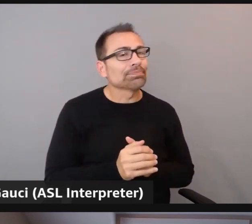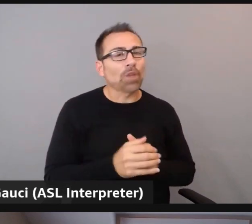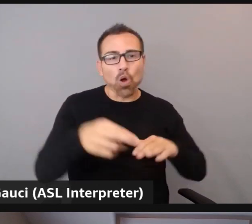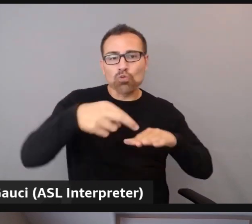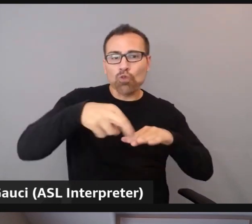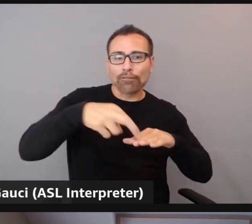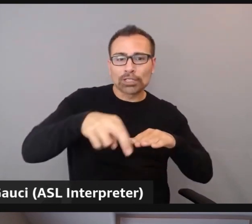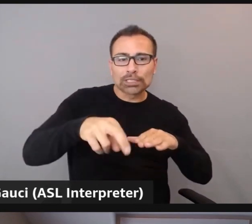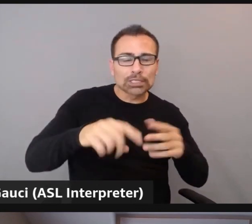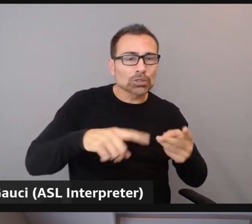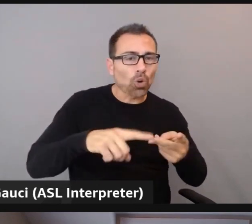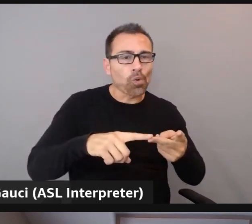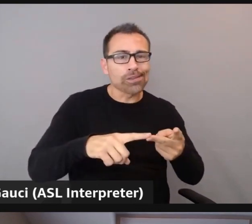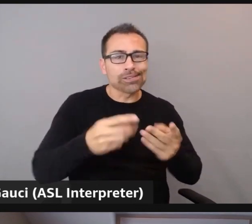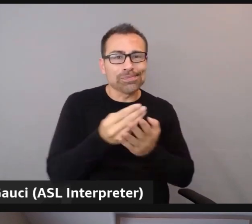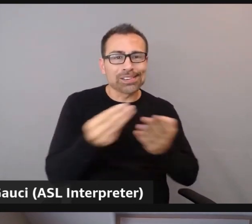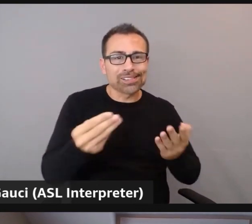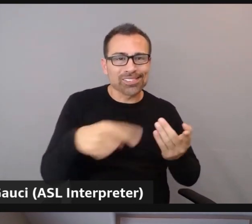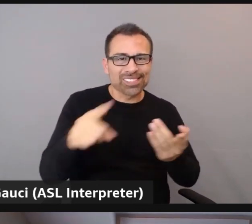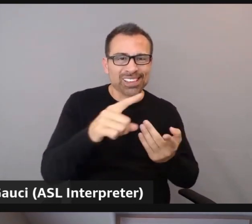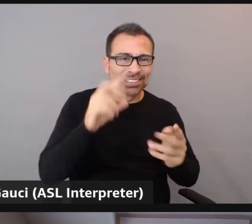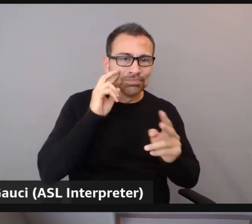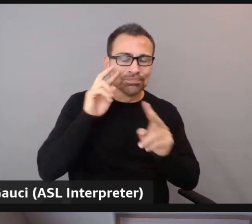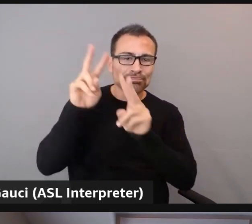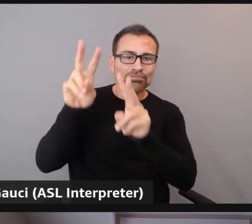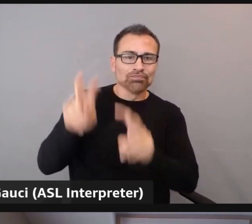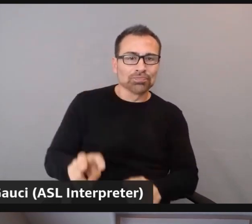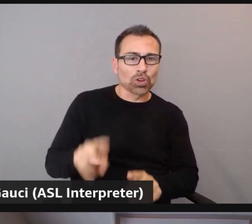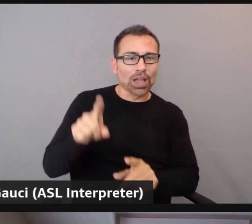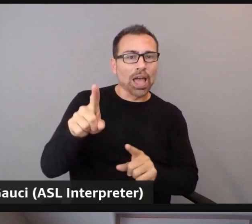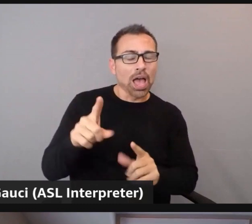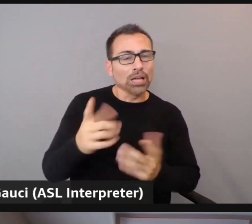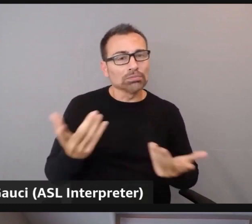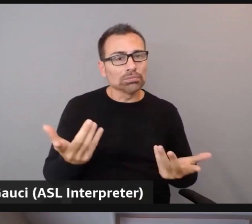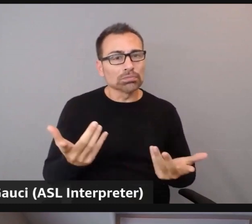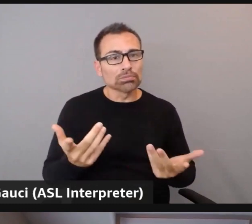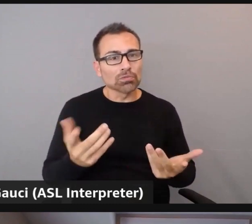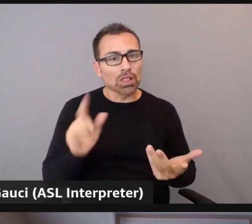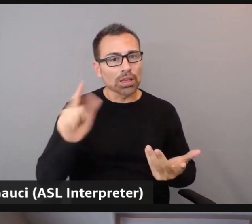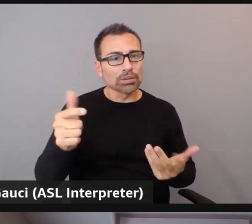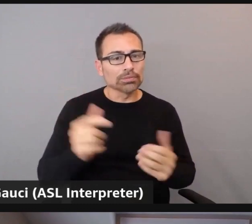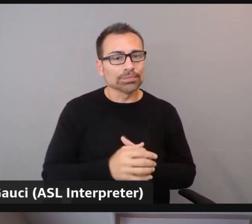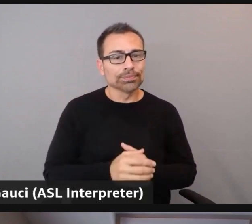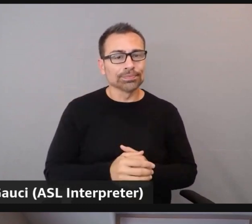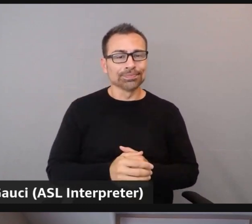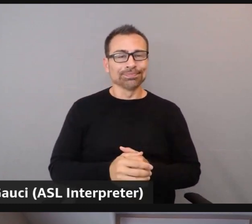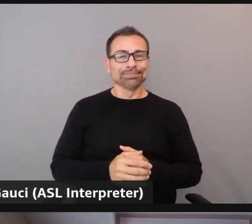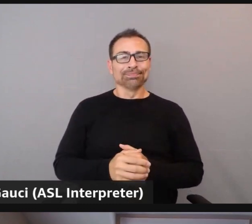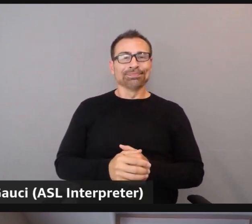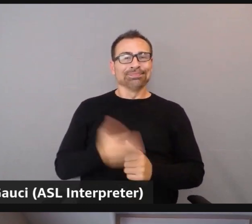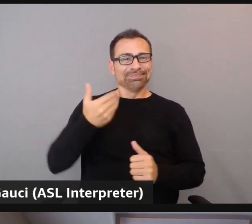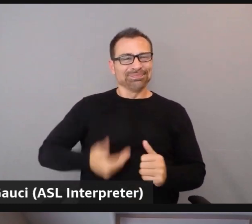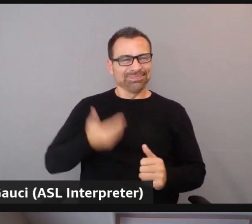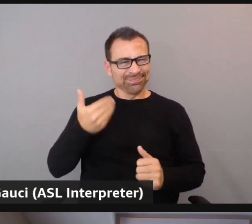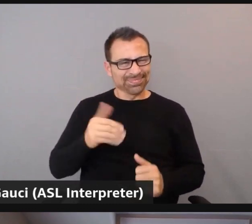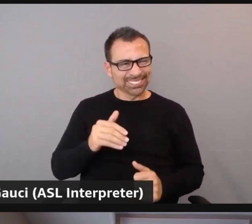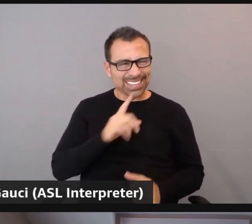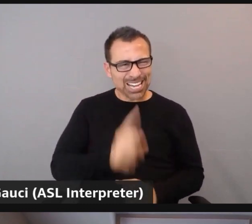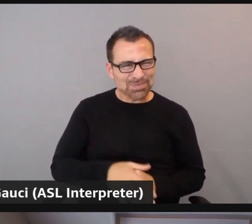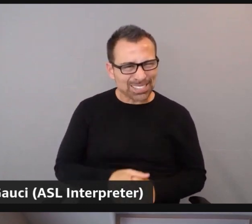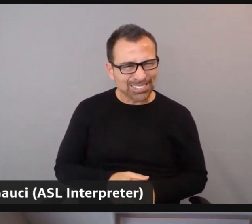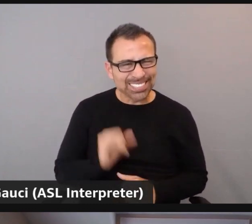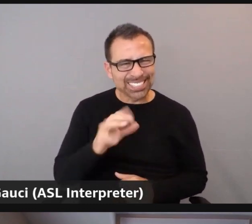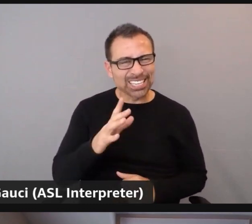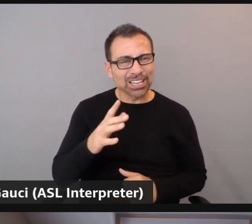references or material that they're able to take a look at, to take back and reference? Absolutely. So if you go to